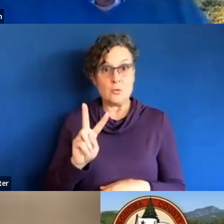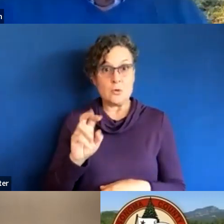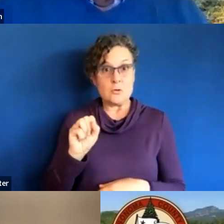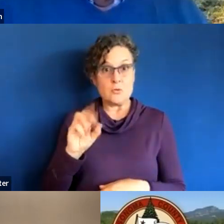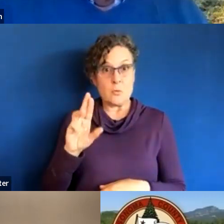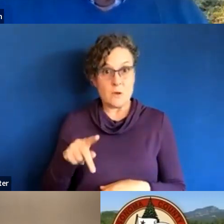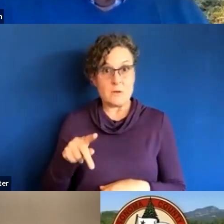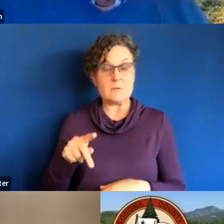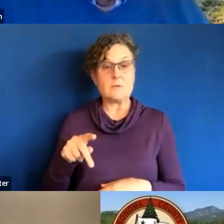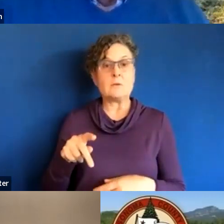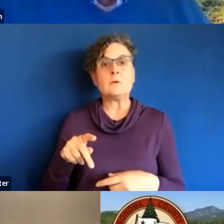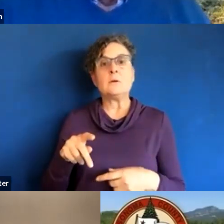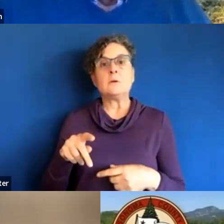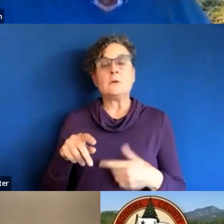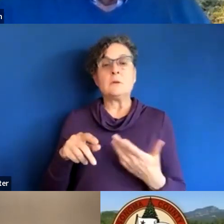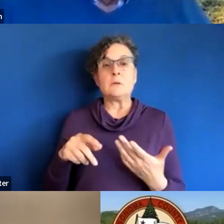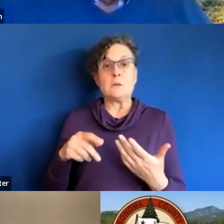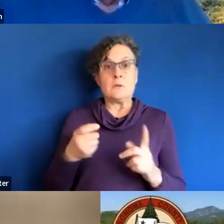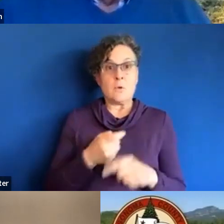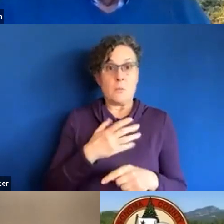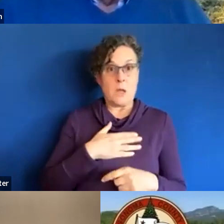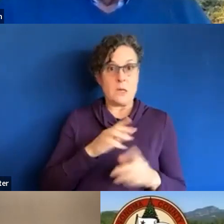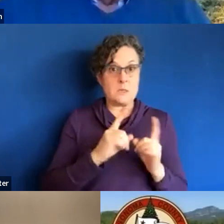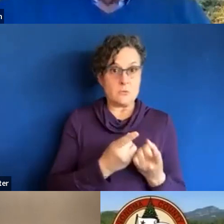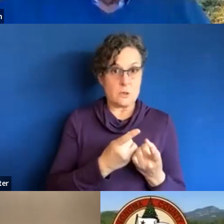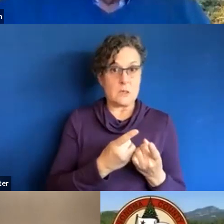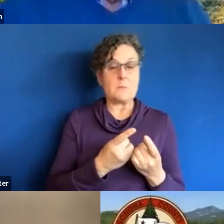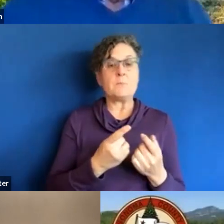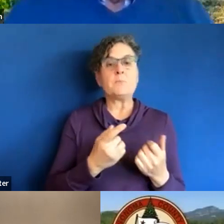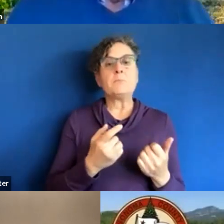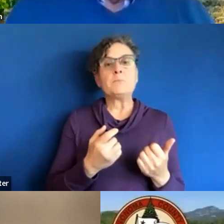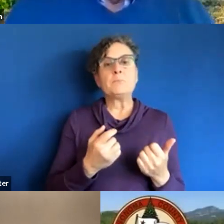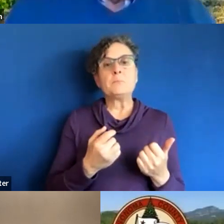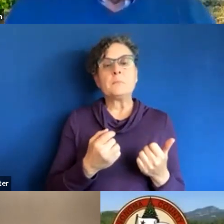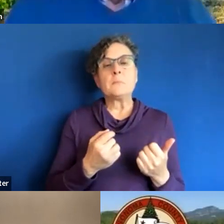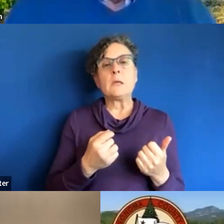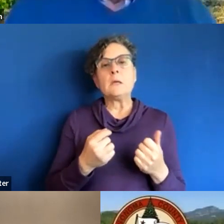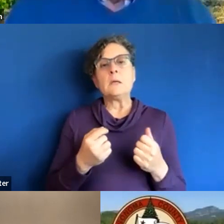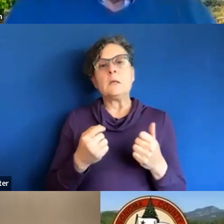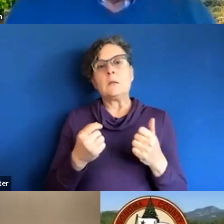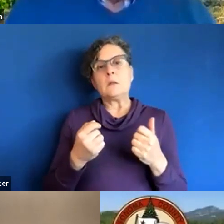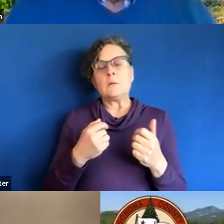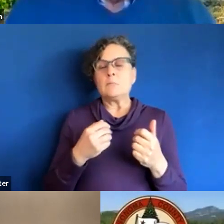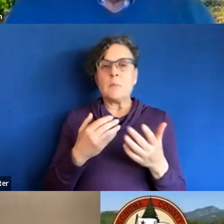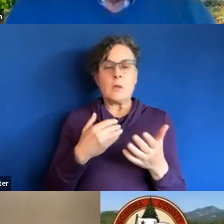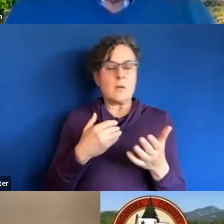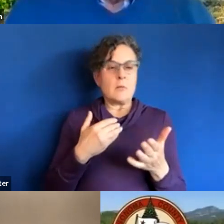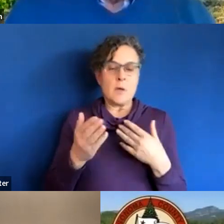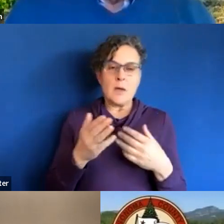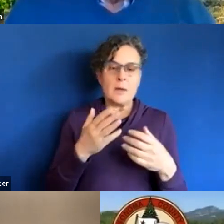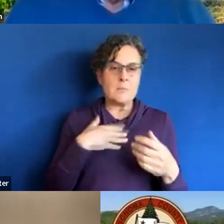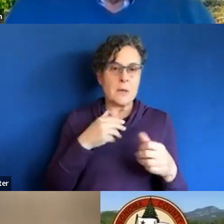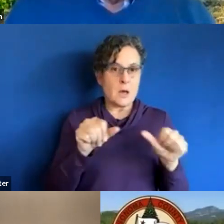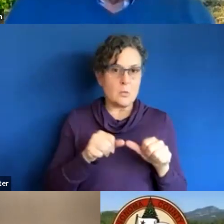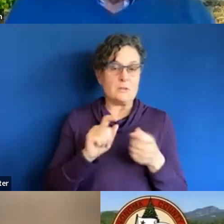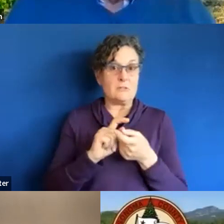my side from the district that represents this area, which was changed in redistricting last year for the